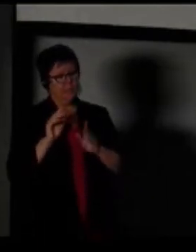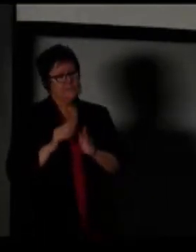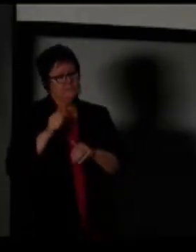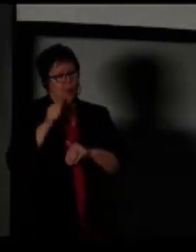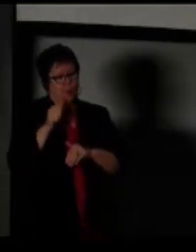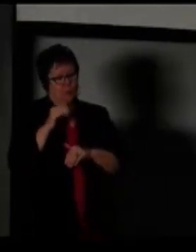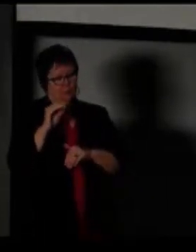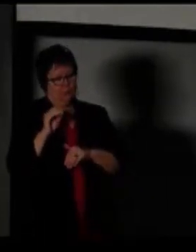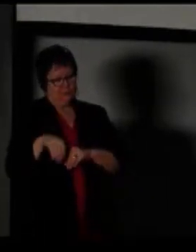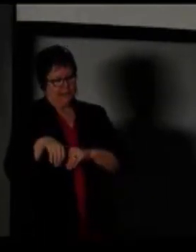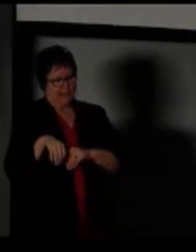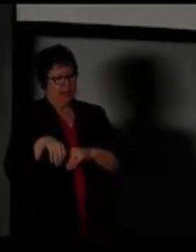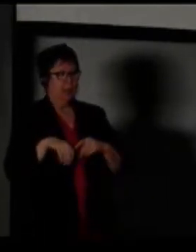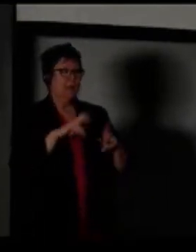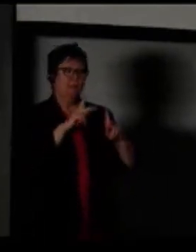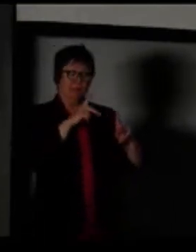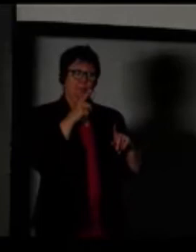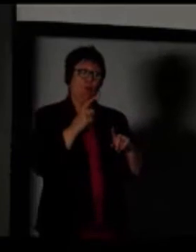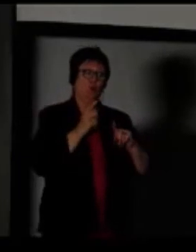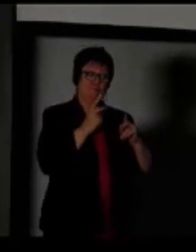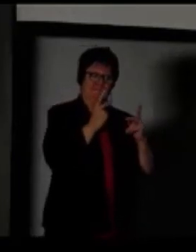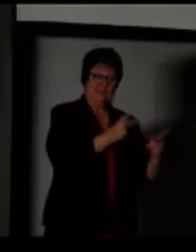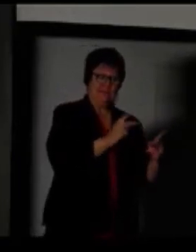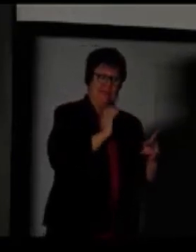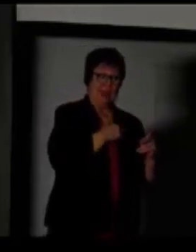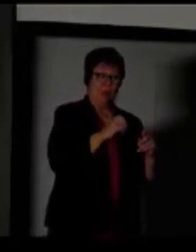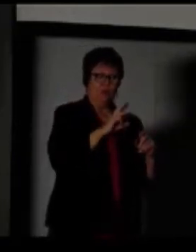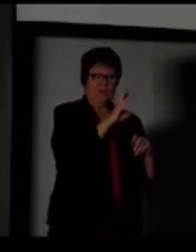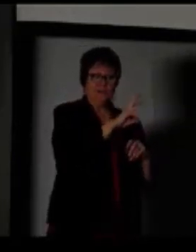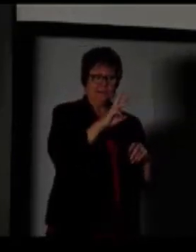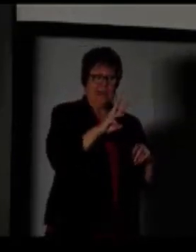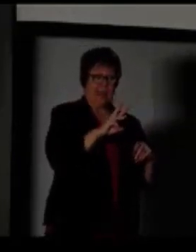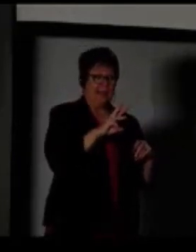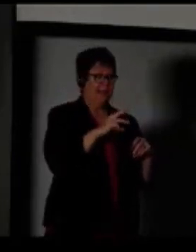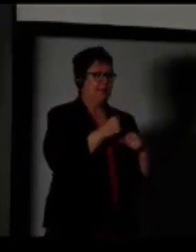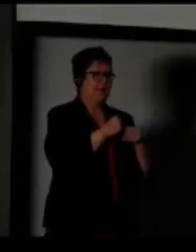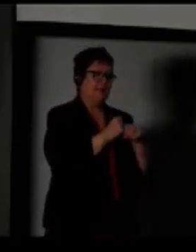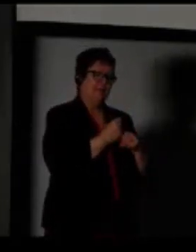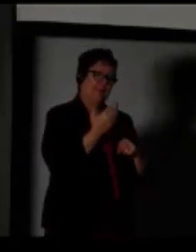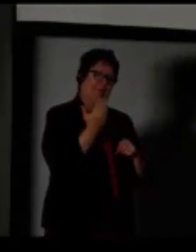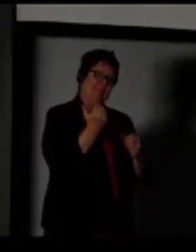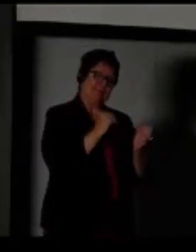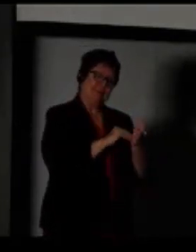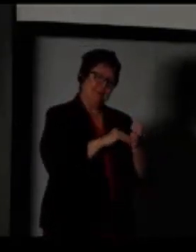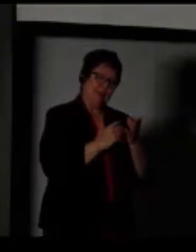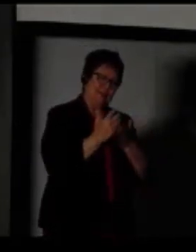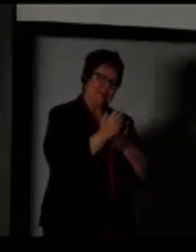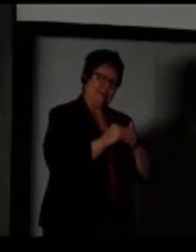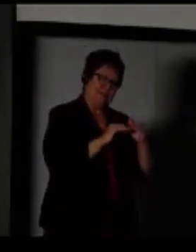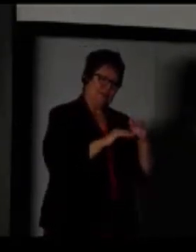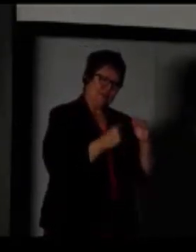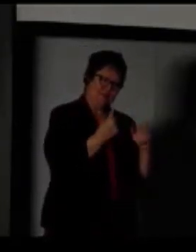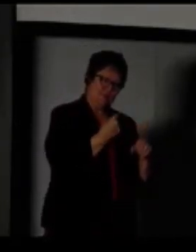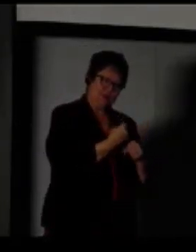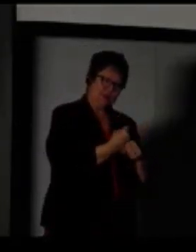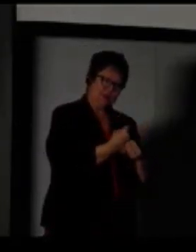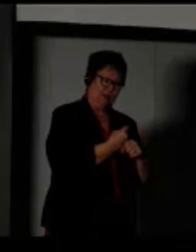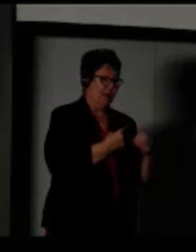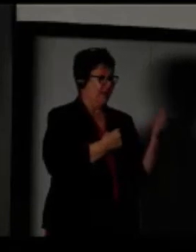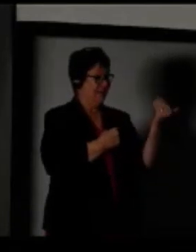people coming to the site, we've had 15,000 collections made in less than a year, and of those 15,000